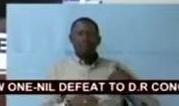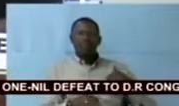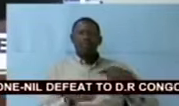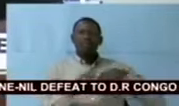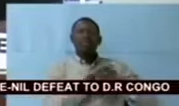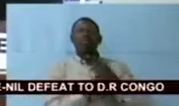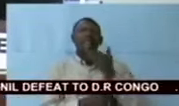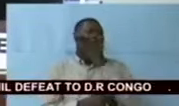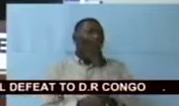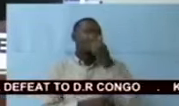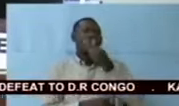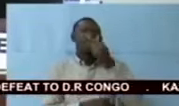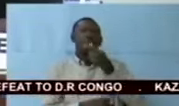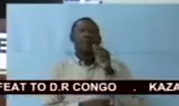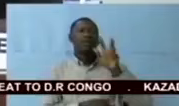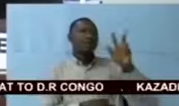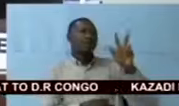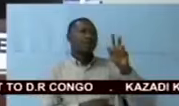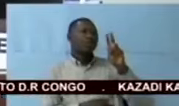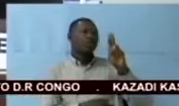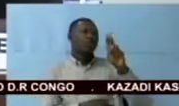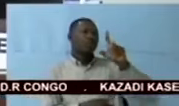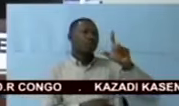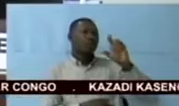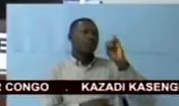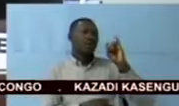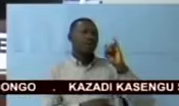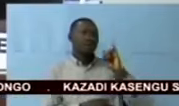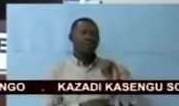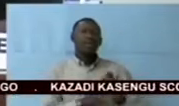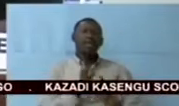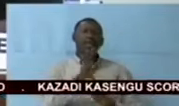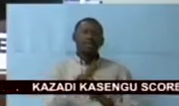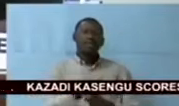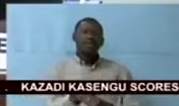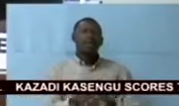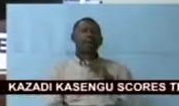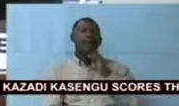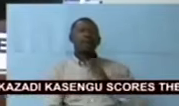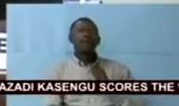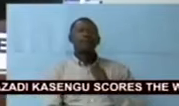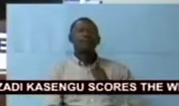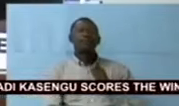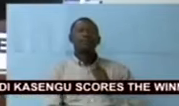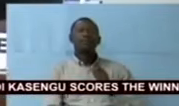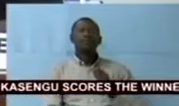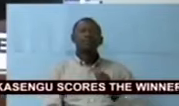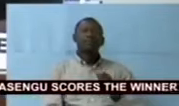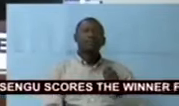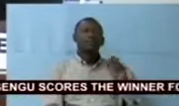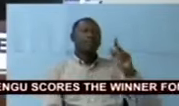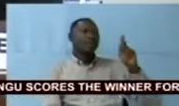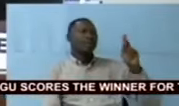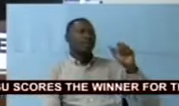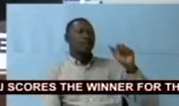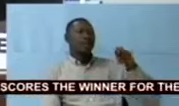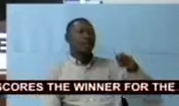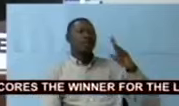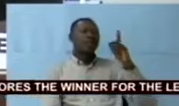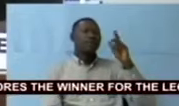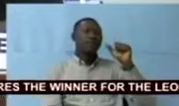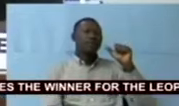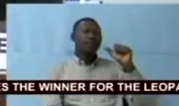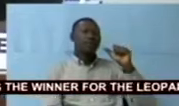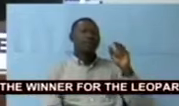will be Wuli. People like Kandakase Juara, Kandakase Juara, and others. And